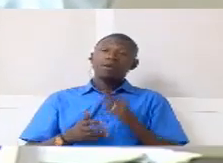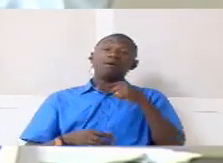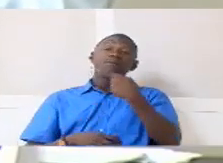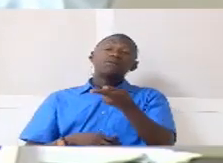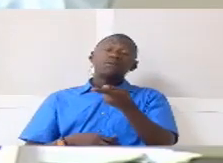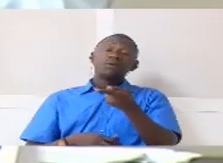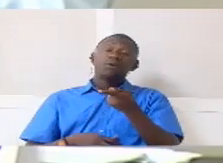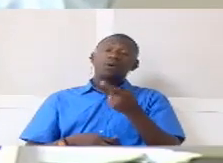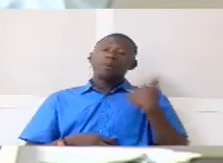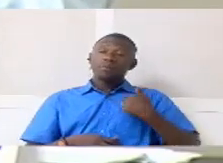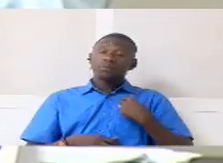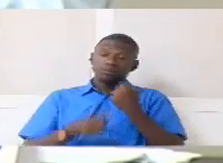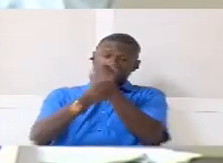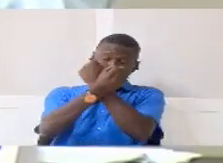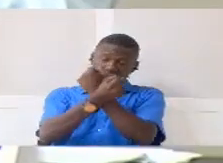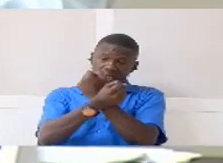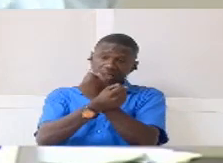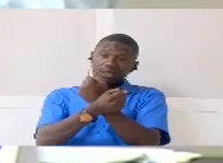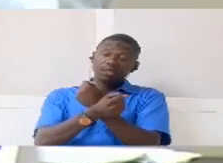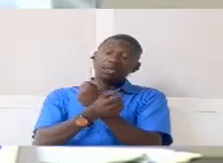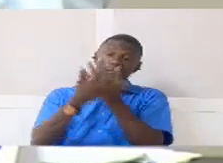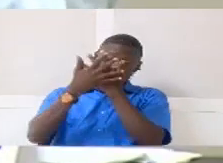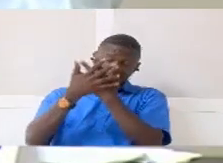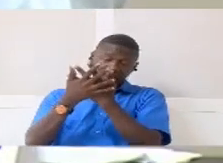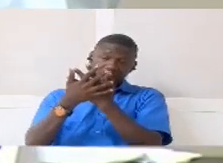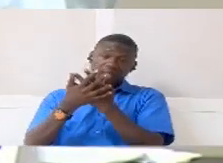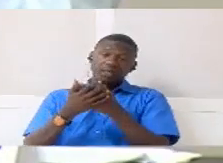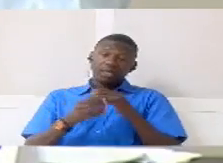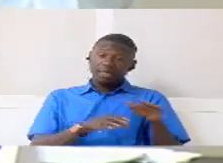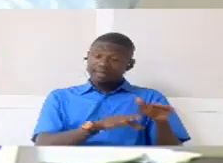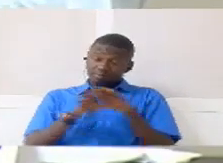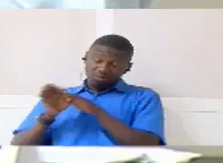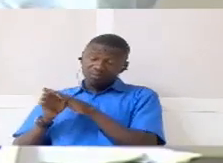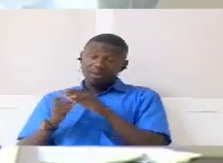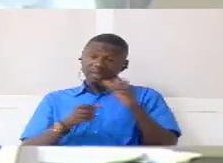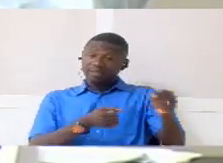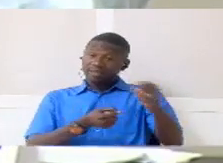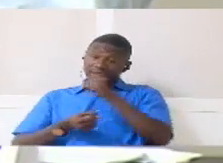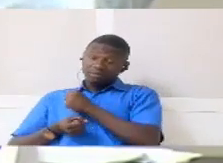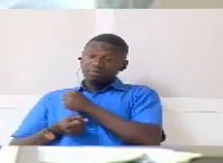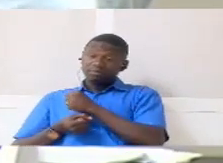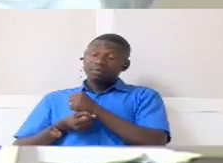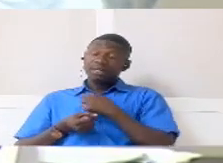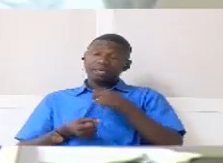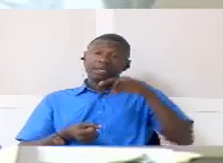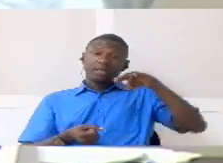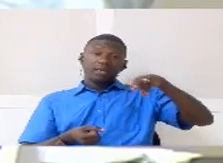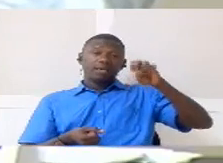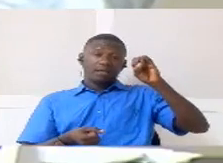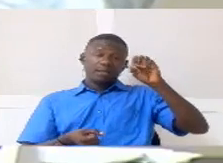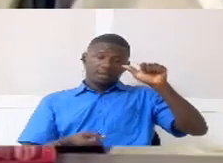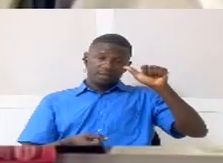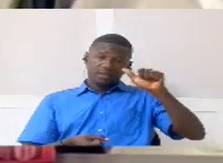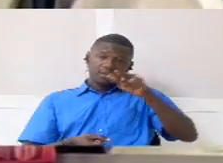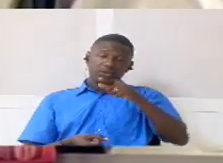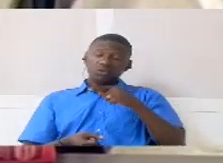you follow that procedure of issuing a receipt to say that this person has taken out a particular prisoner? Wo tembo ena